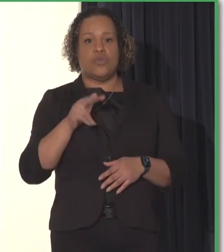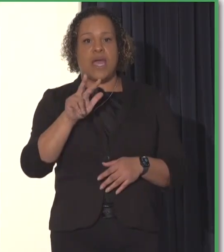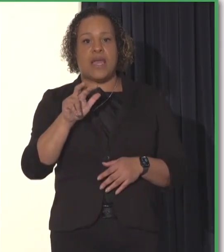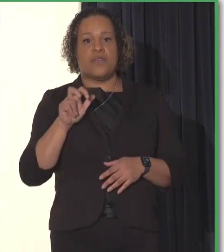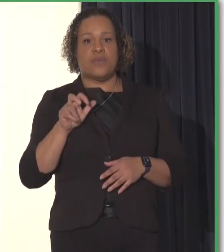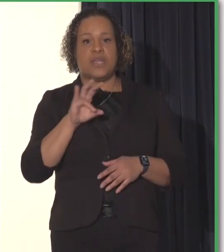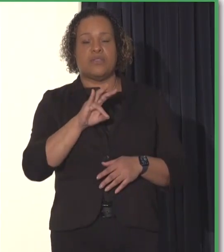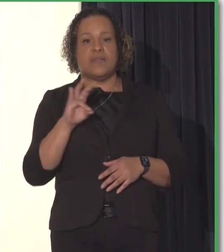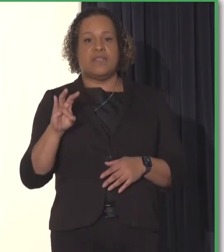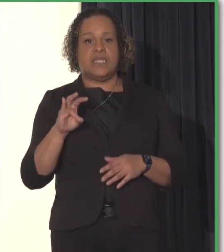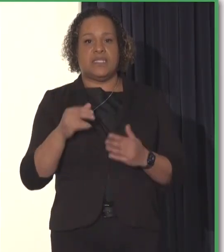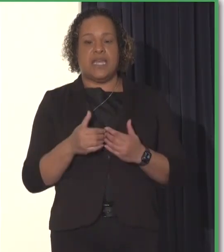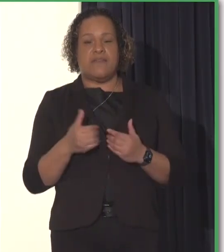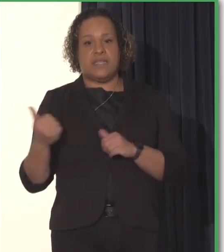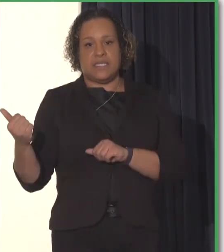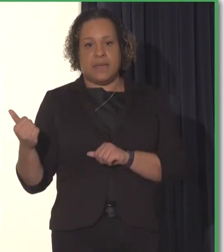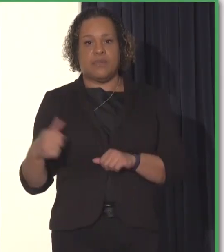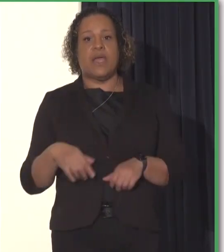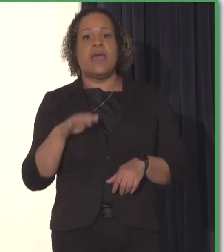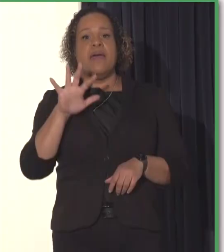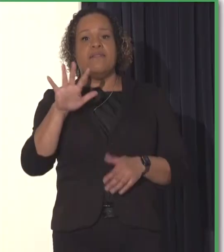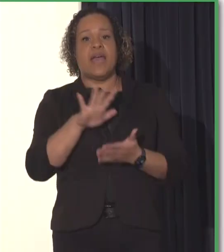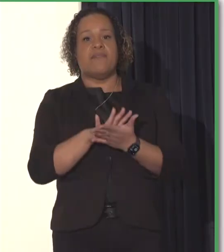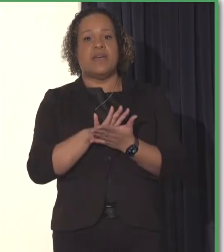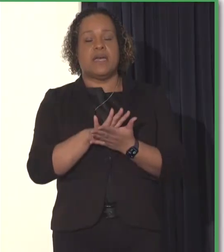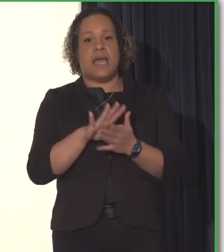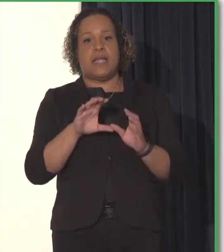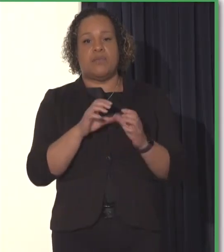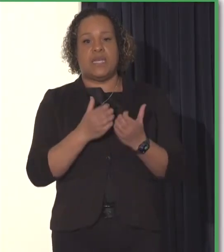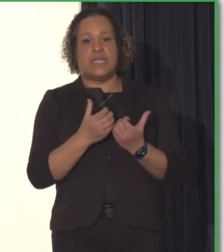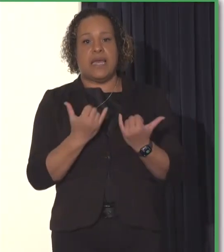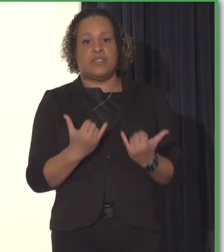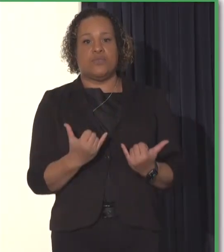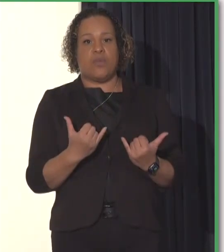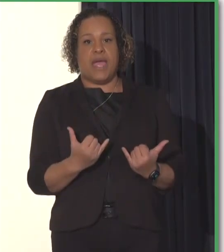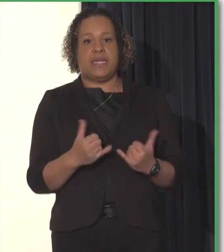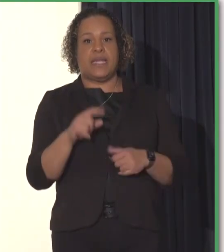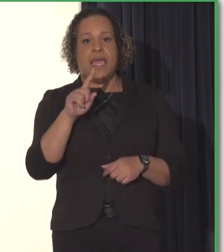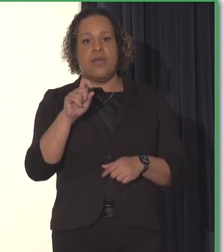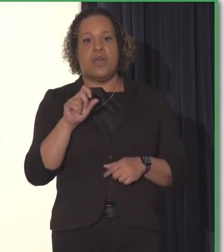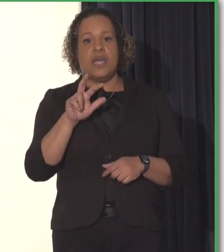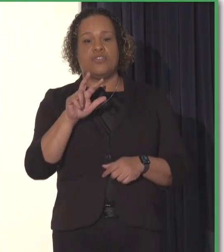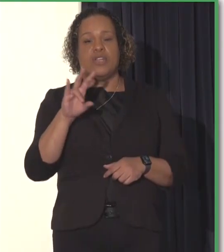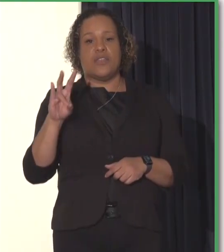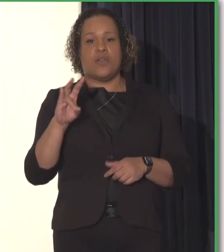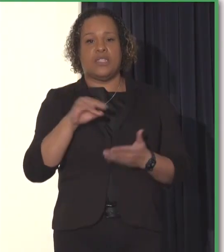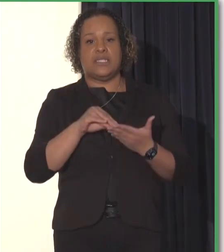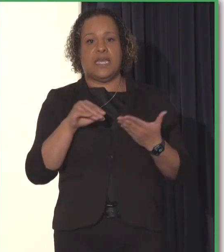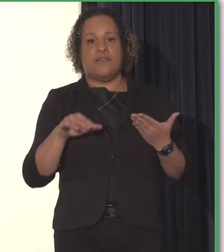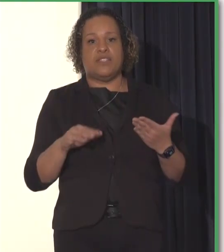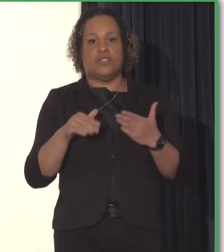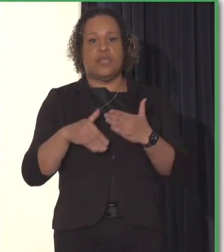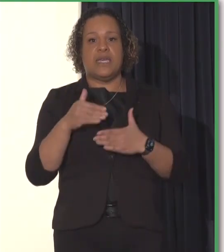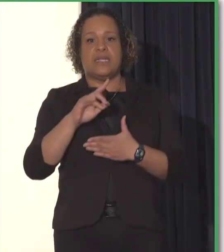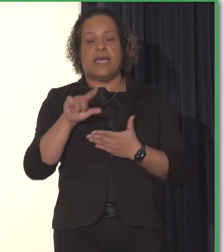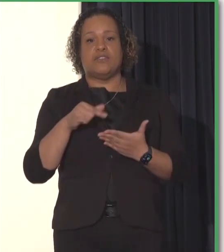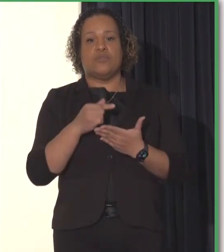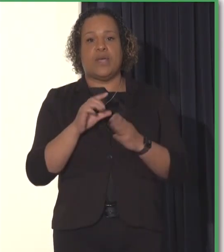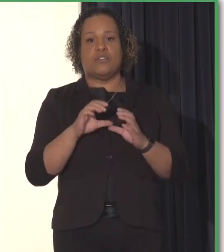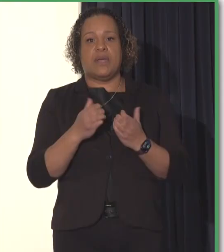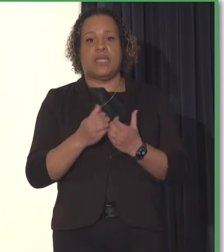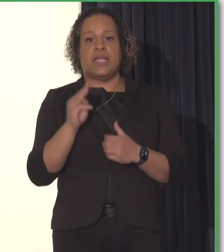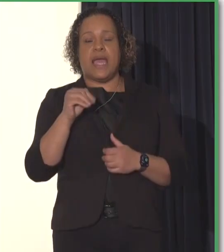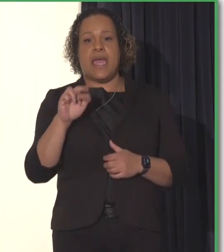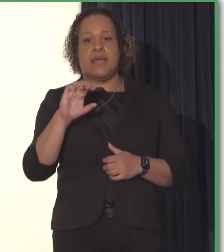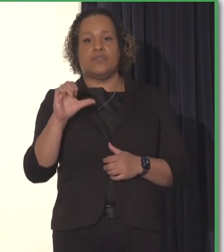separations. We have 5 academy classes that are at the academy right now, 137 students. Our next graduation class is March